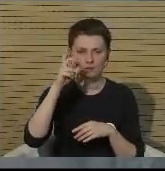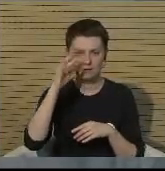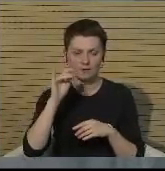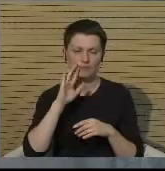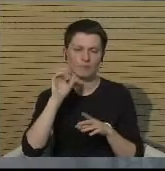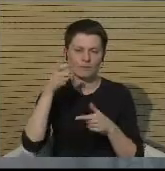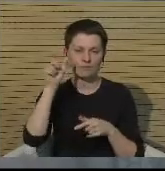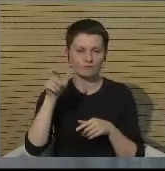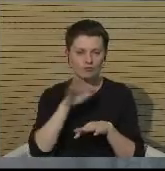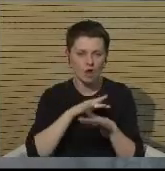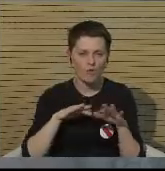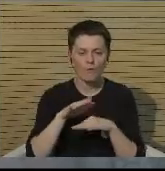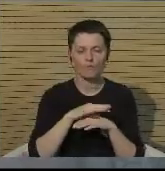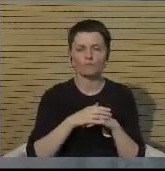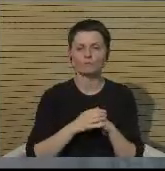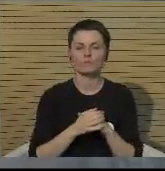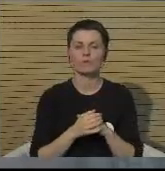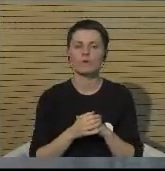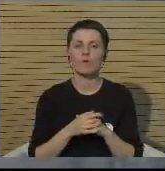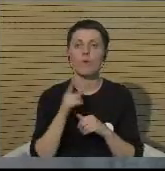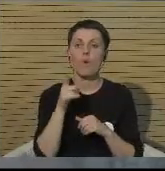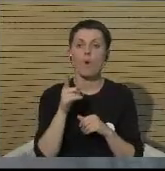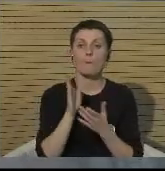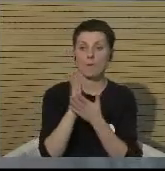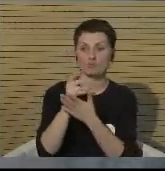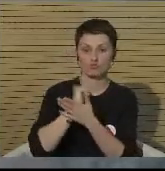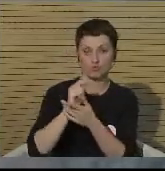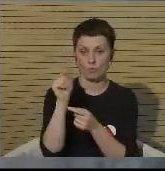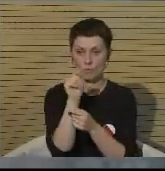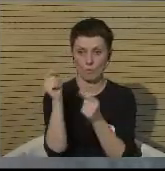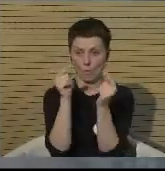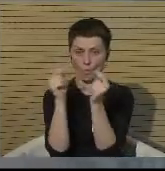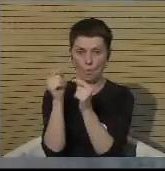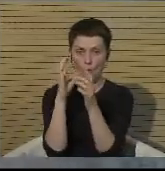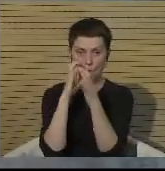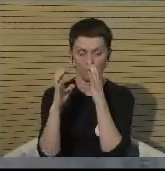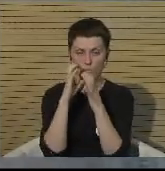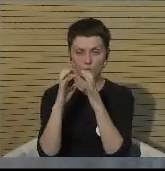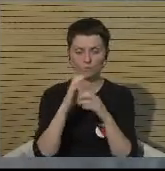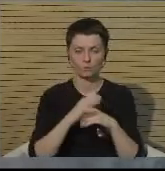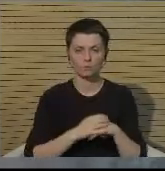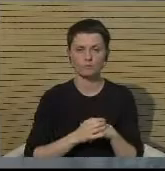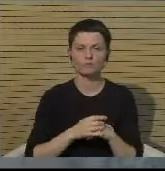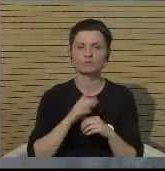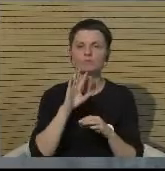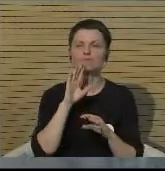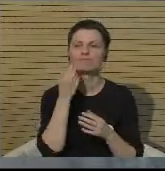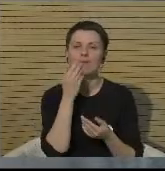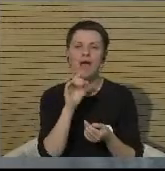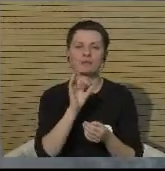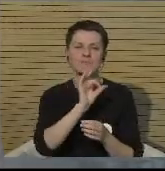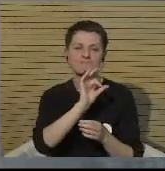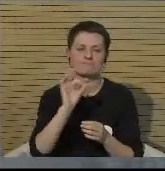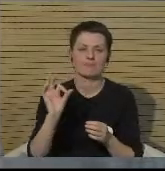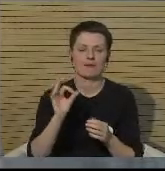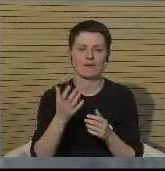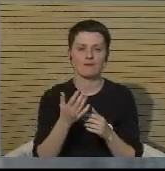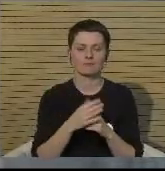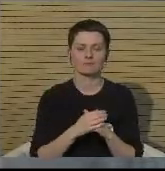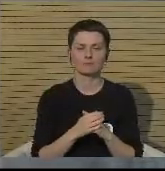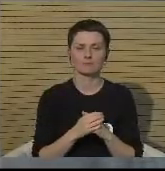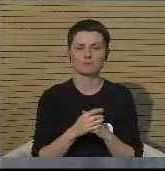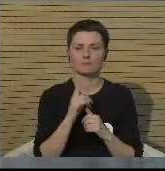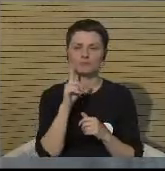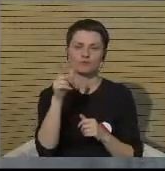some people in the know. And some sorcerers who communicate in a